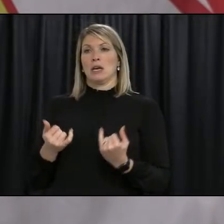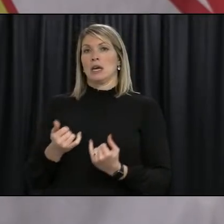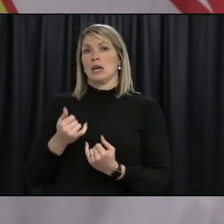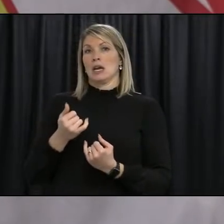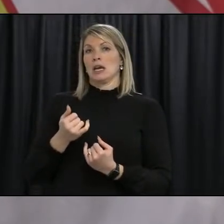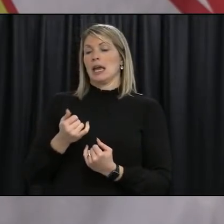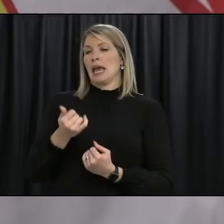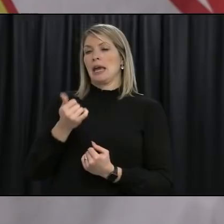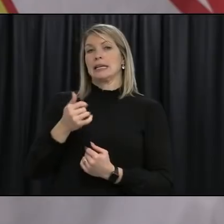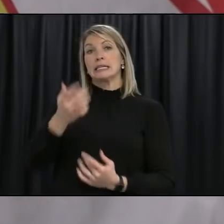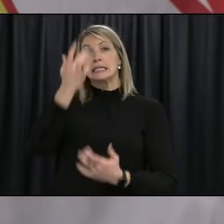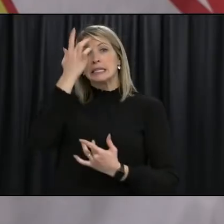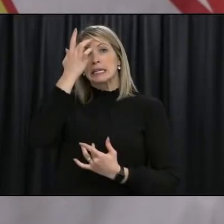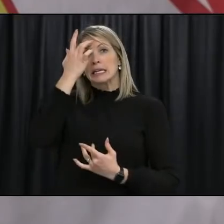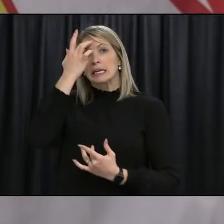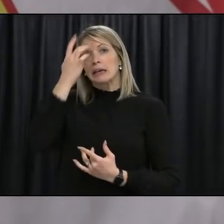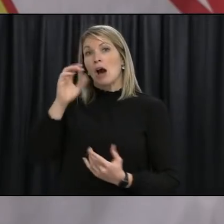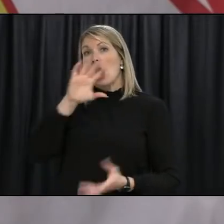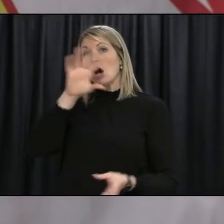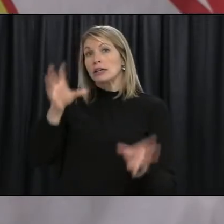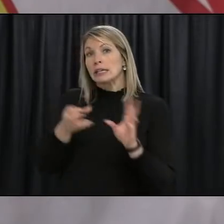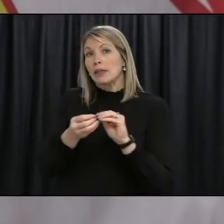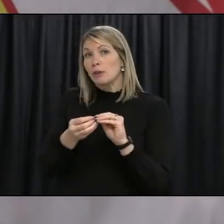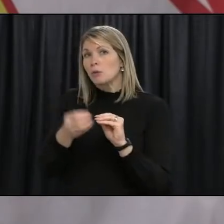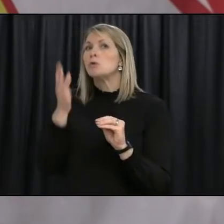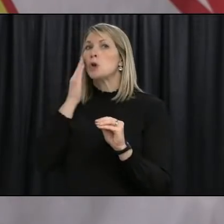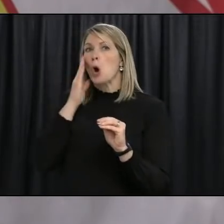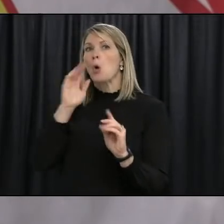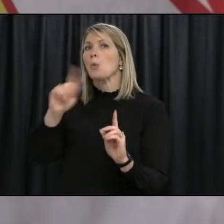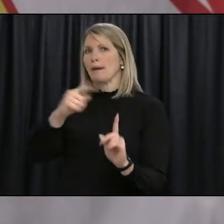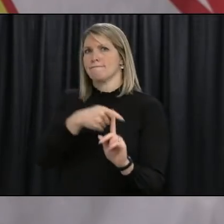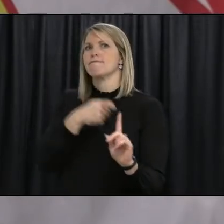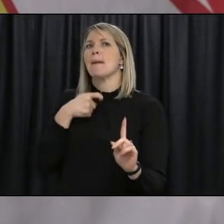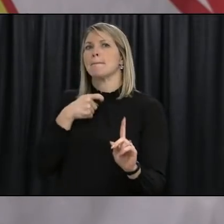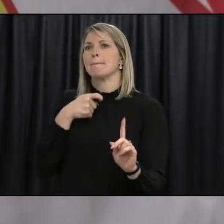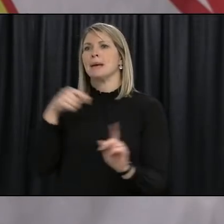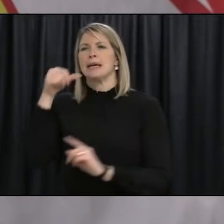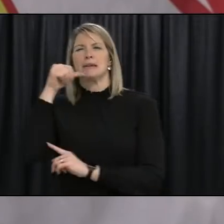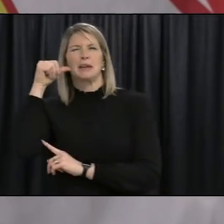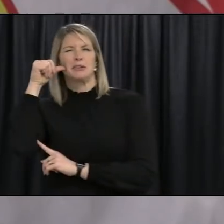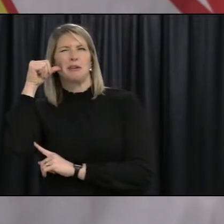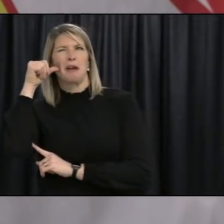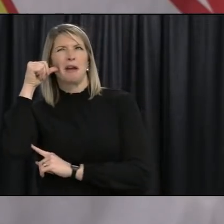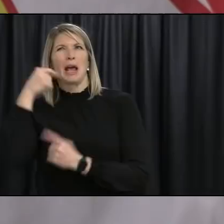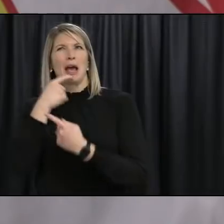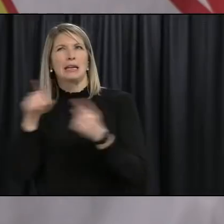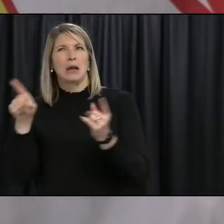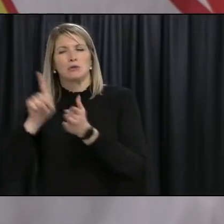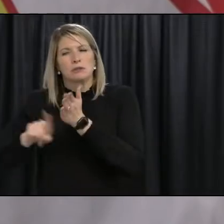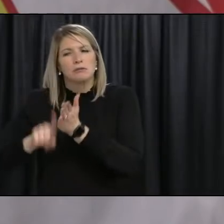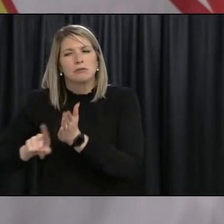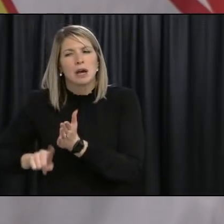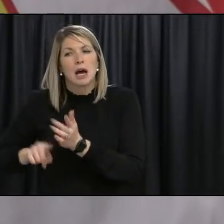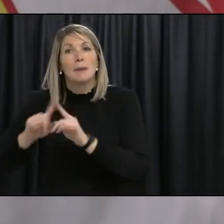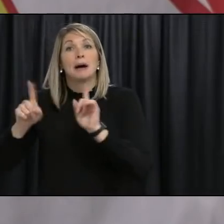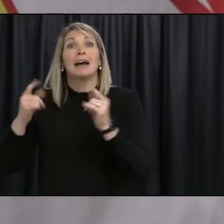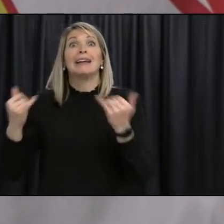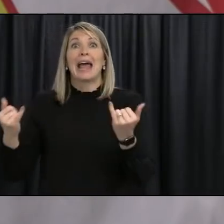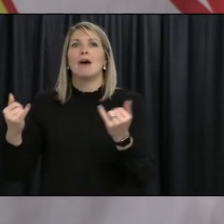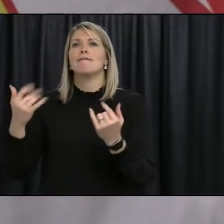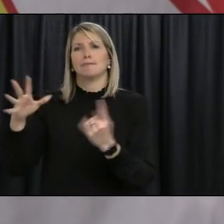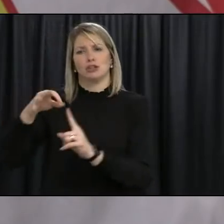able to localize the source. So I think yesterday we said the case was under investigation, but we have been able